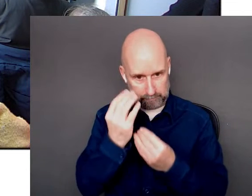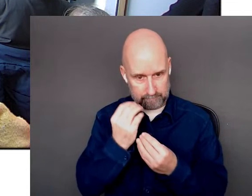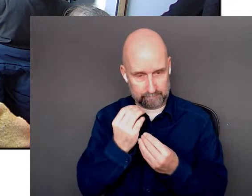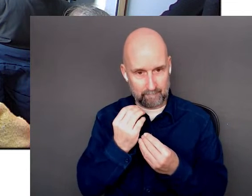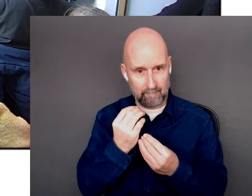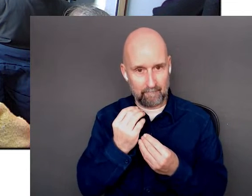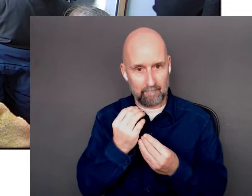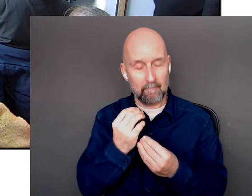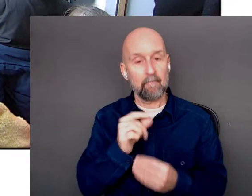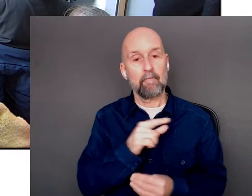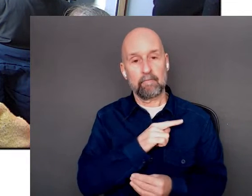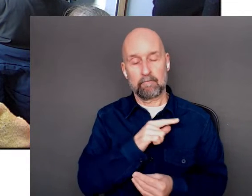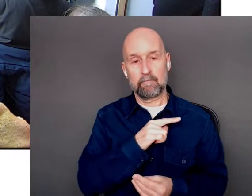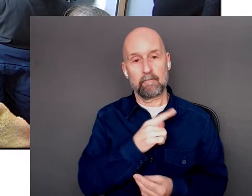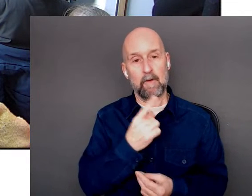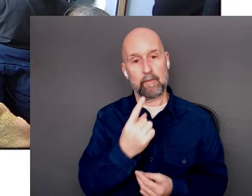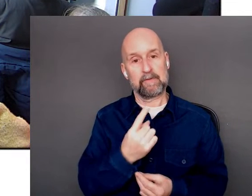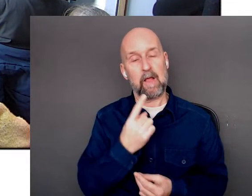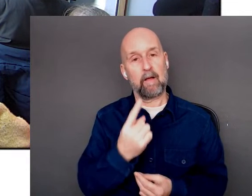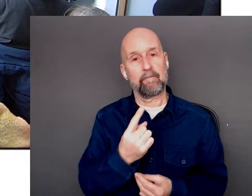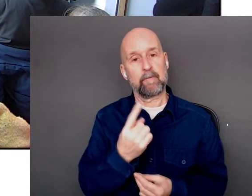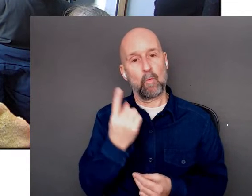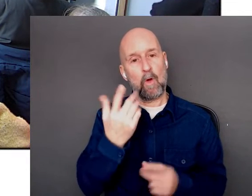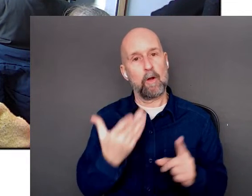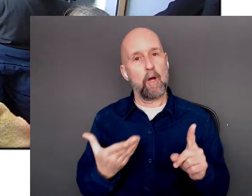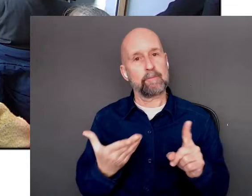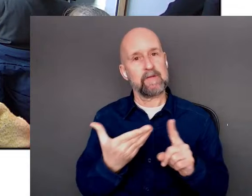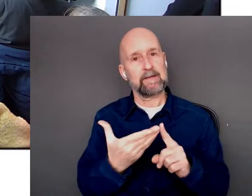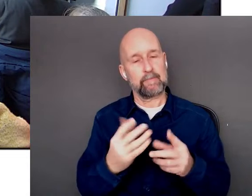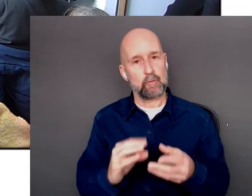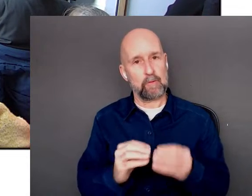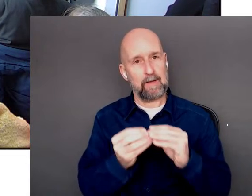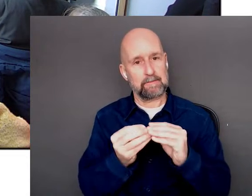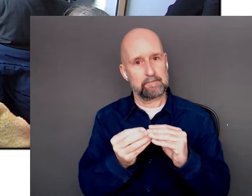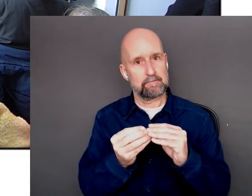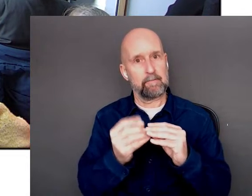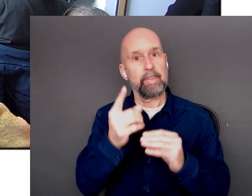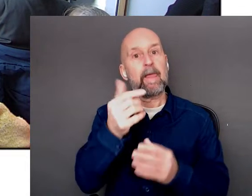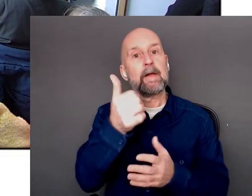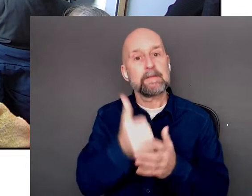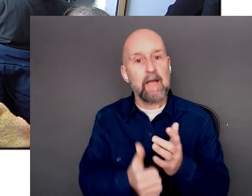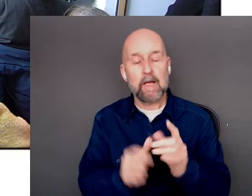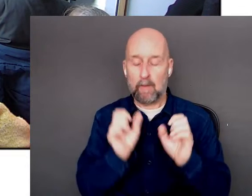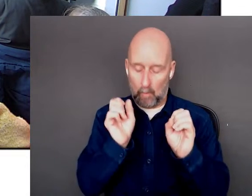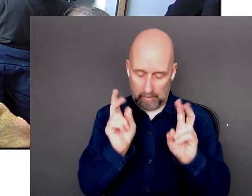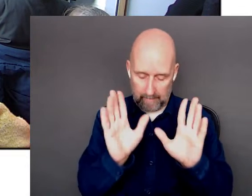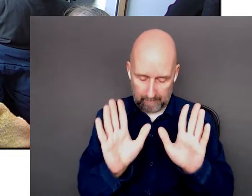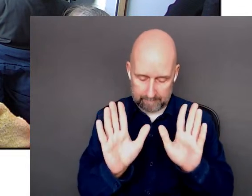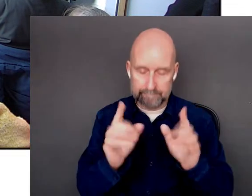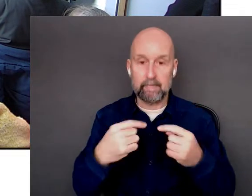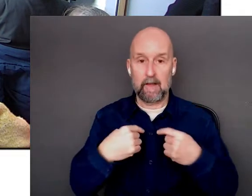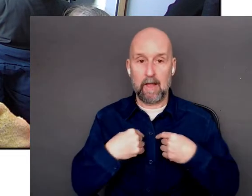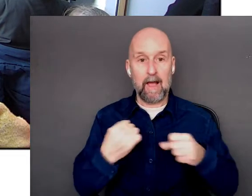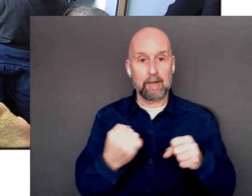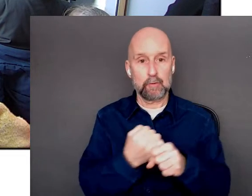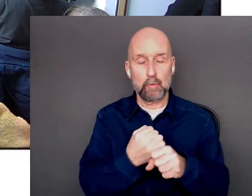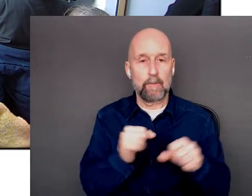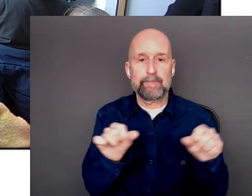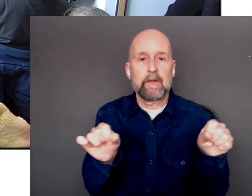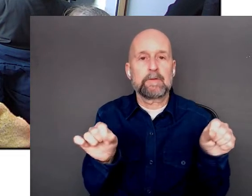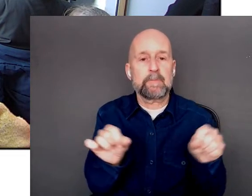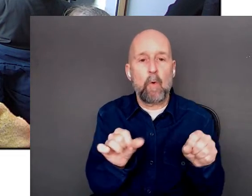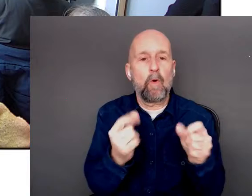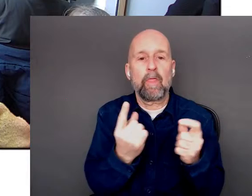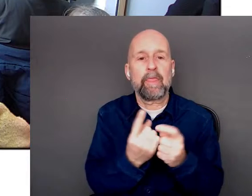myself an objective to create a project. So start by saying, okay, I'll do a small thing that reacts